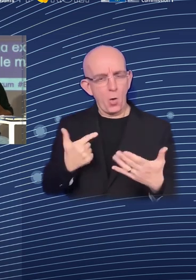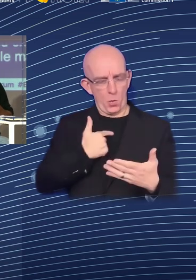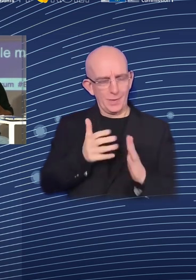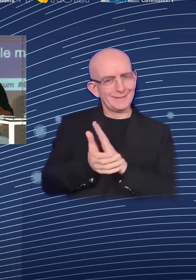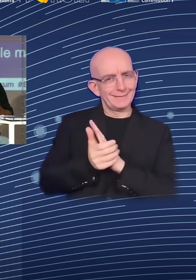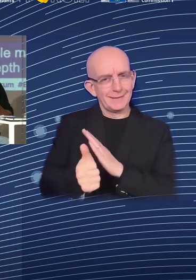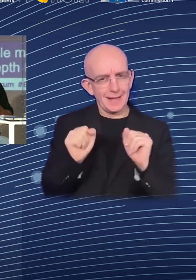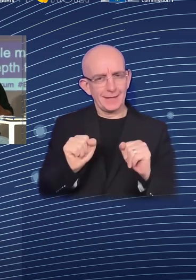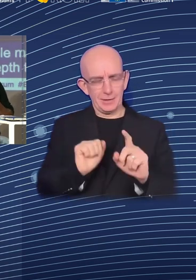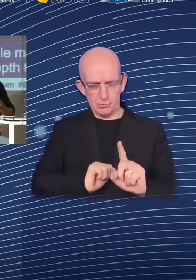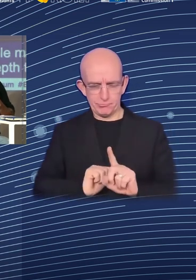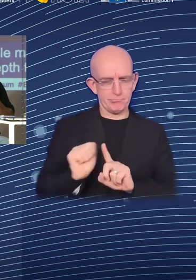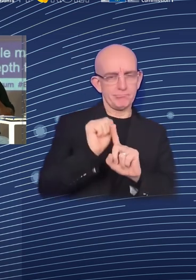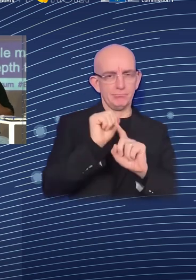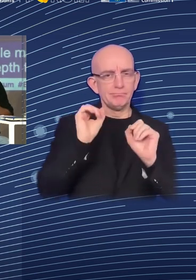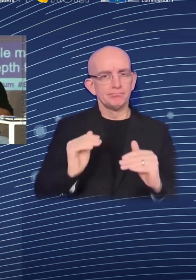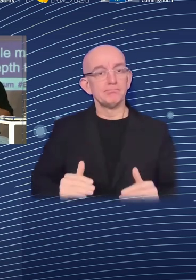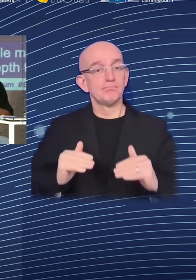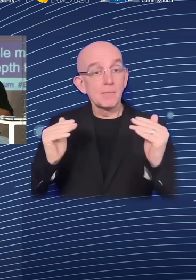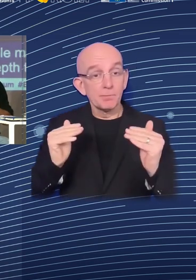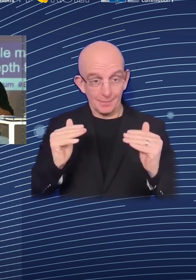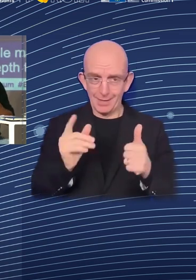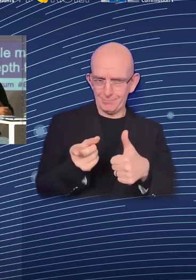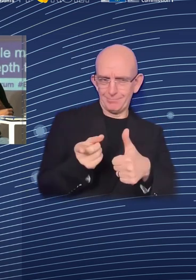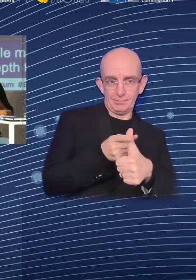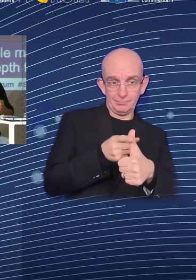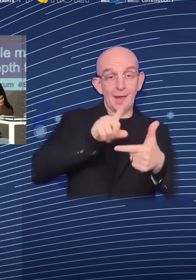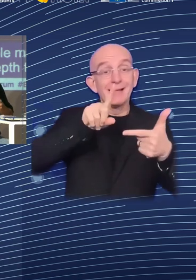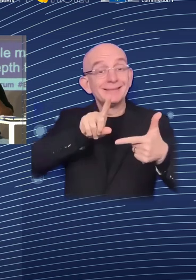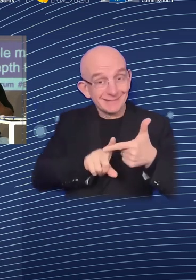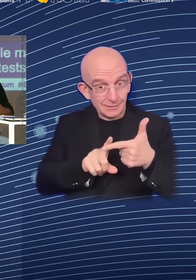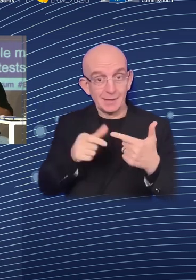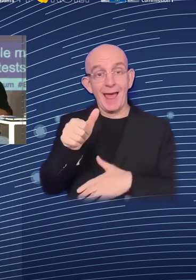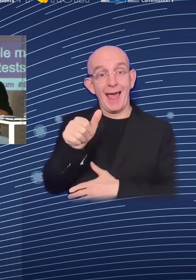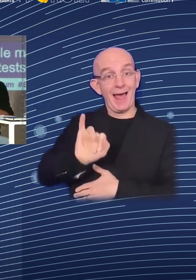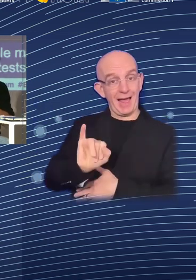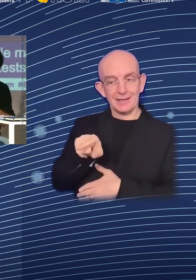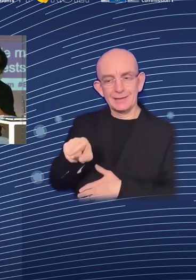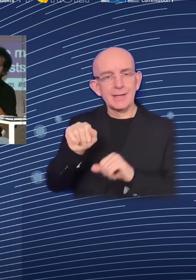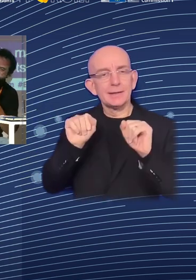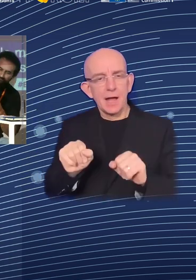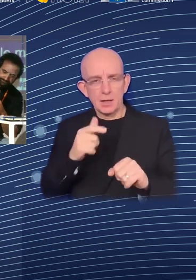one of the important part. And we feel, because we are working for schools, universities, but as well